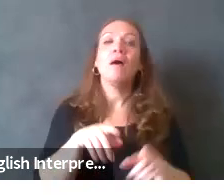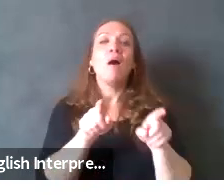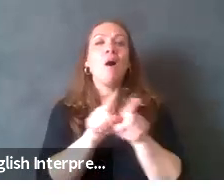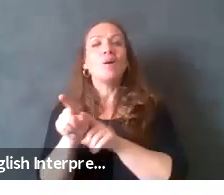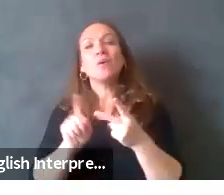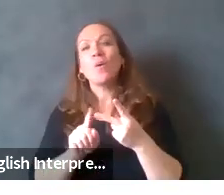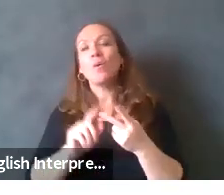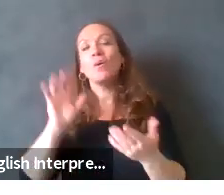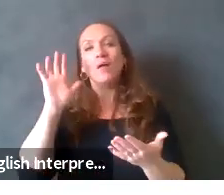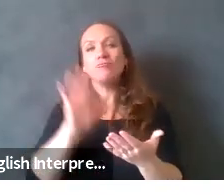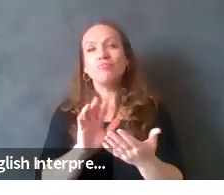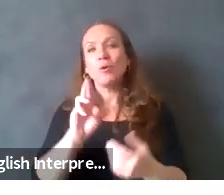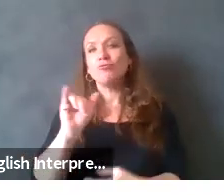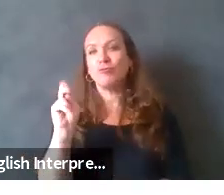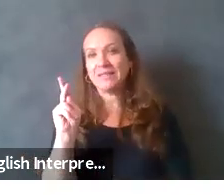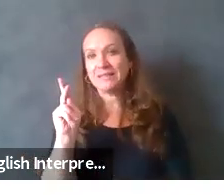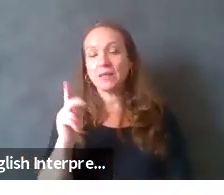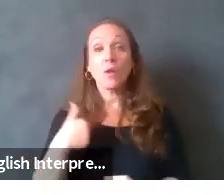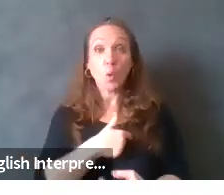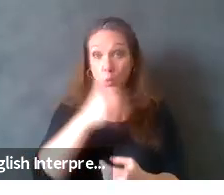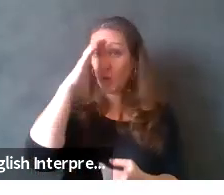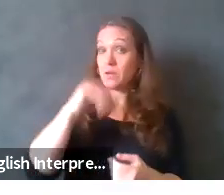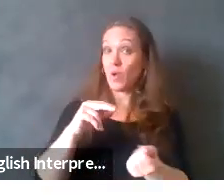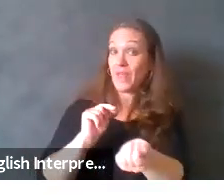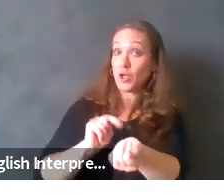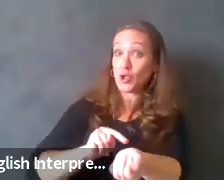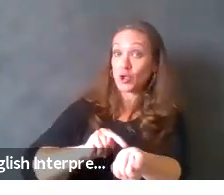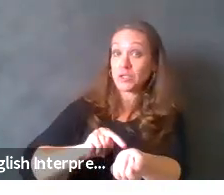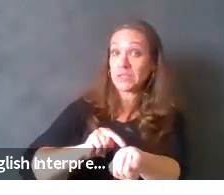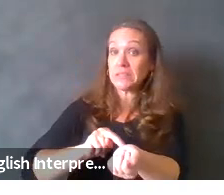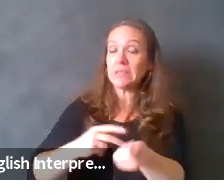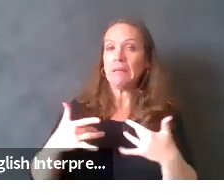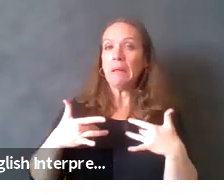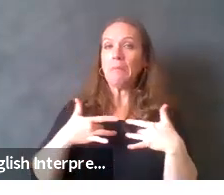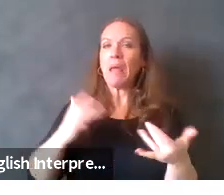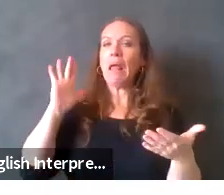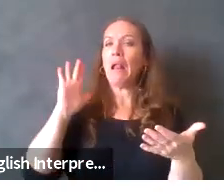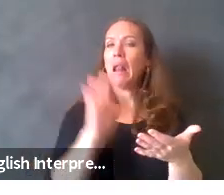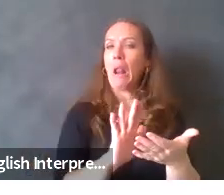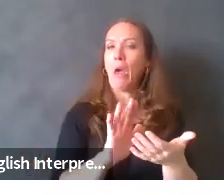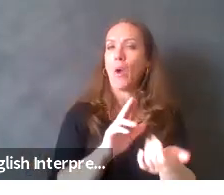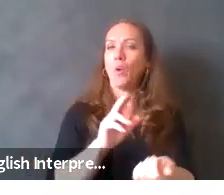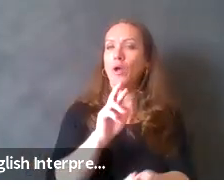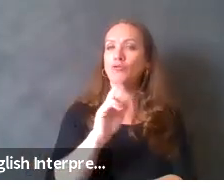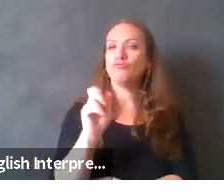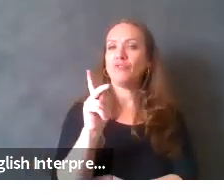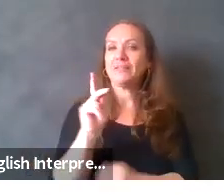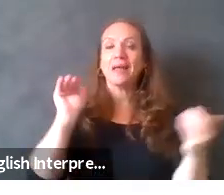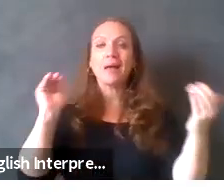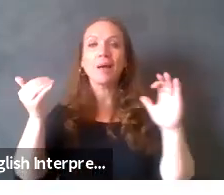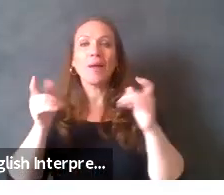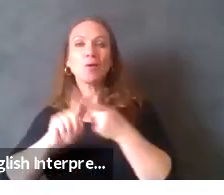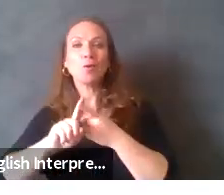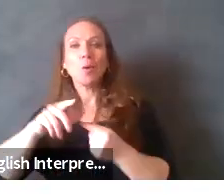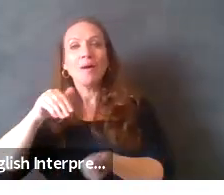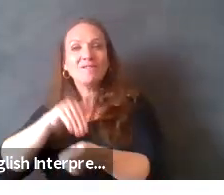We know that nurses are generally much less risk than a physician because a physician